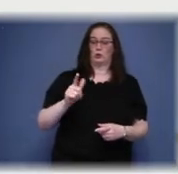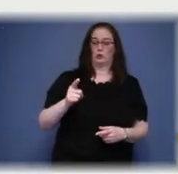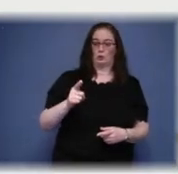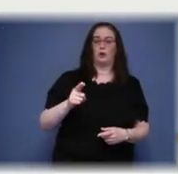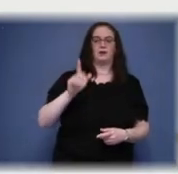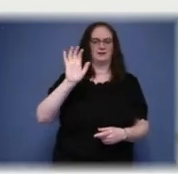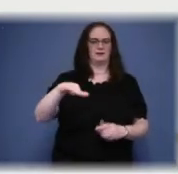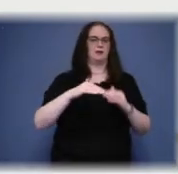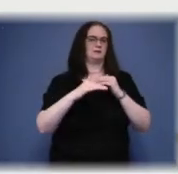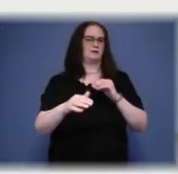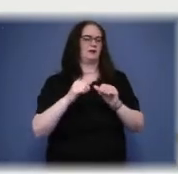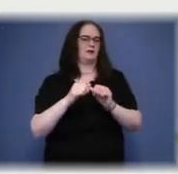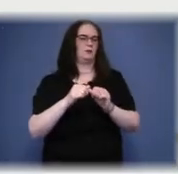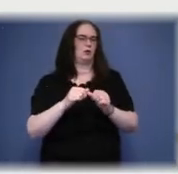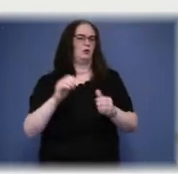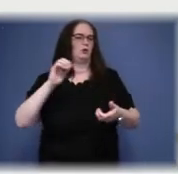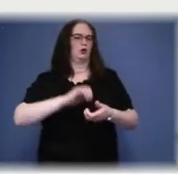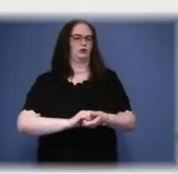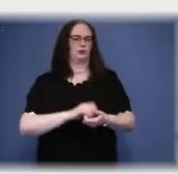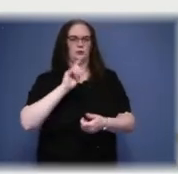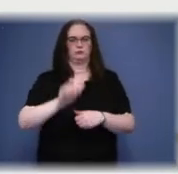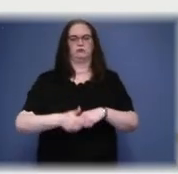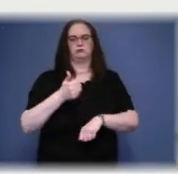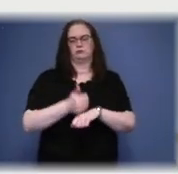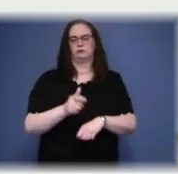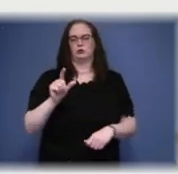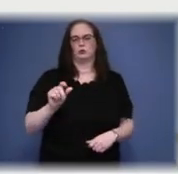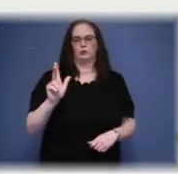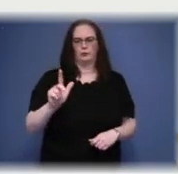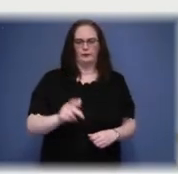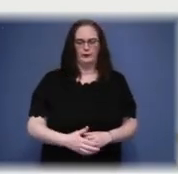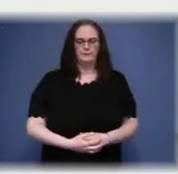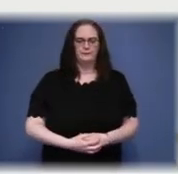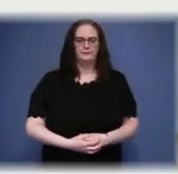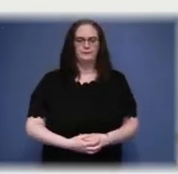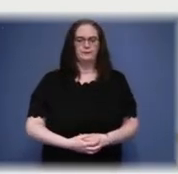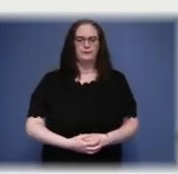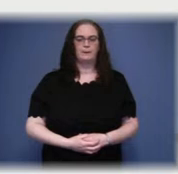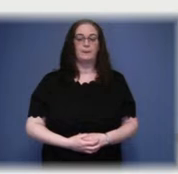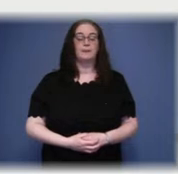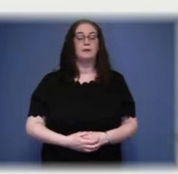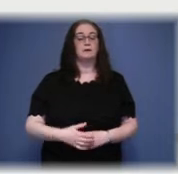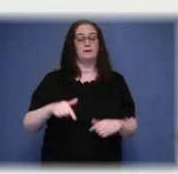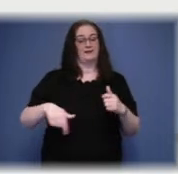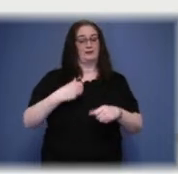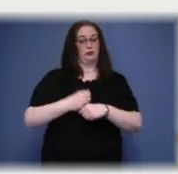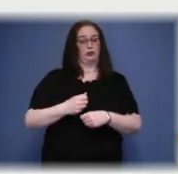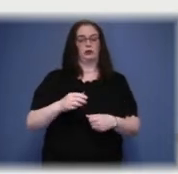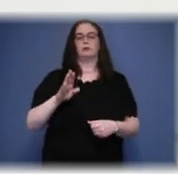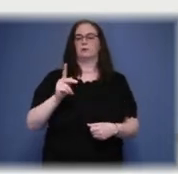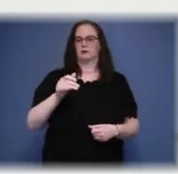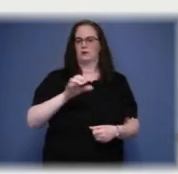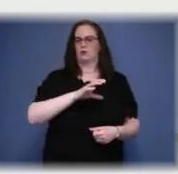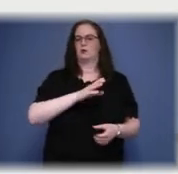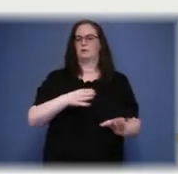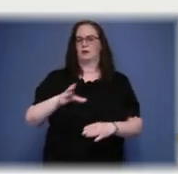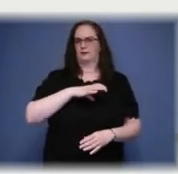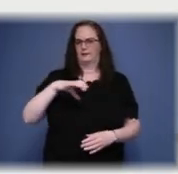that Sustainable Energy Partnership, which was formed in 23. Earlier this year, the Bucks County Planning